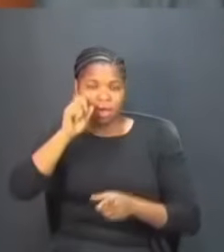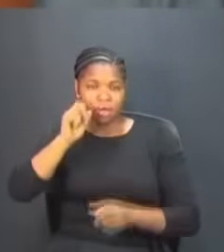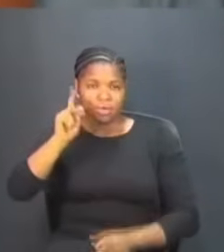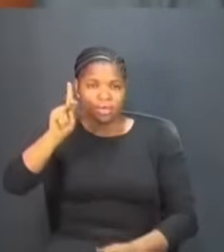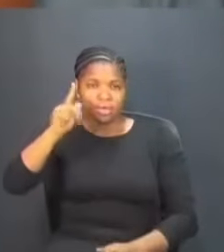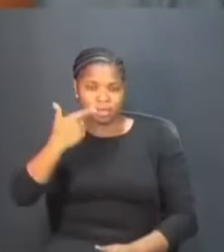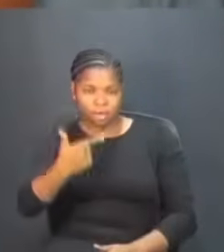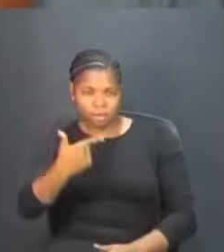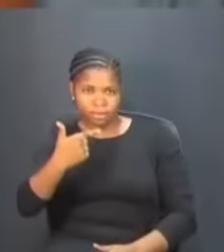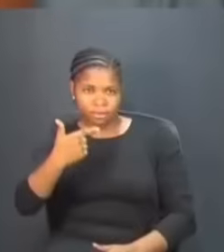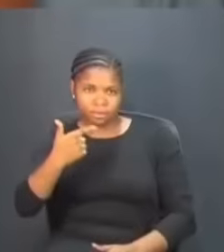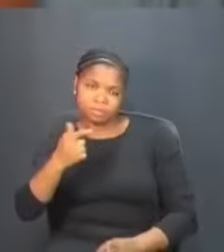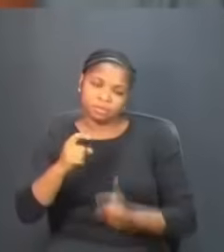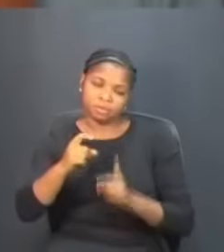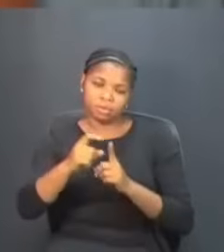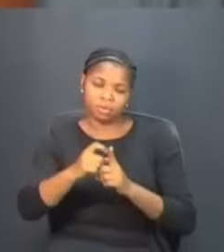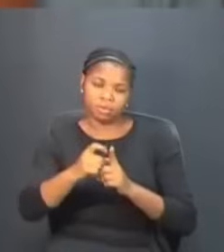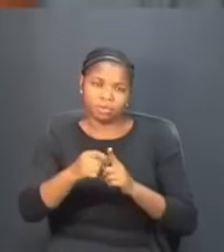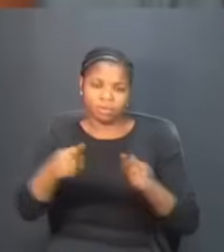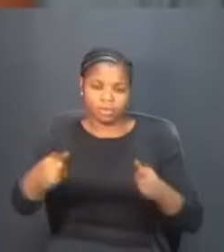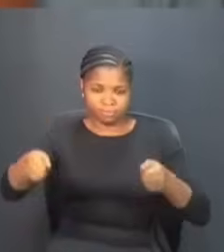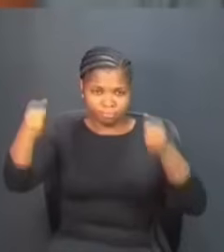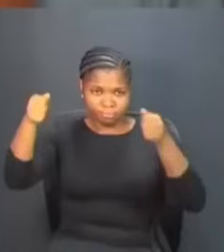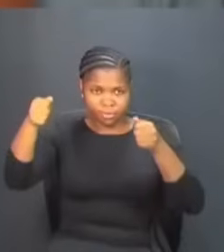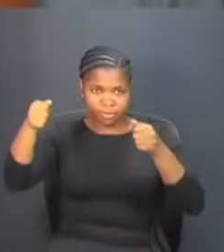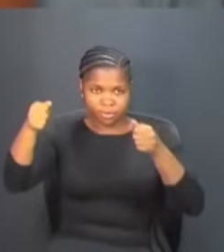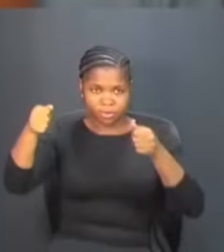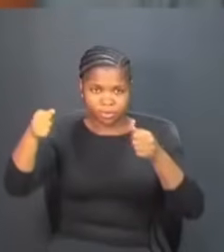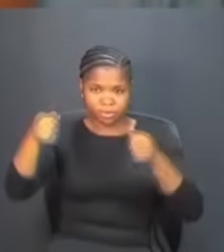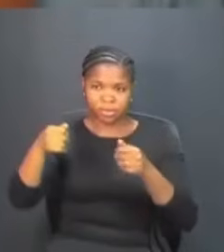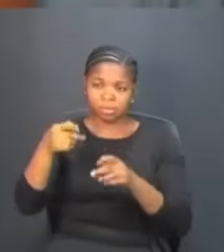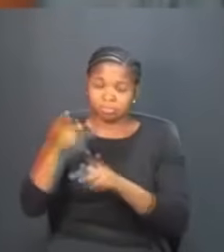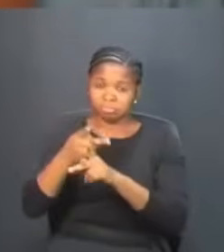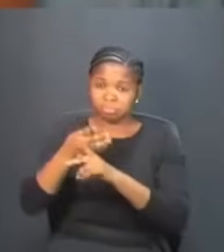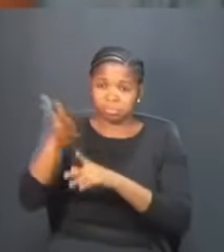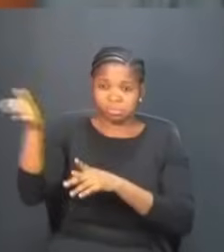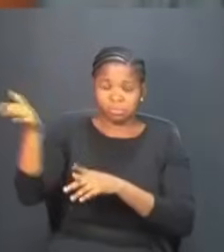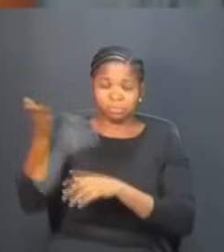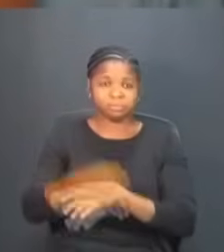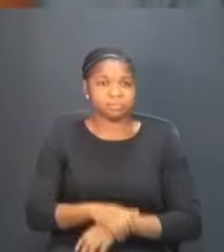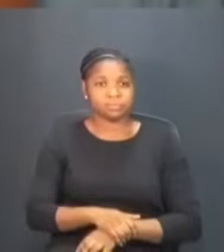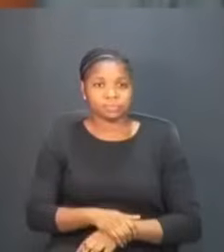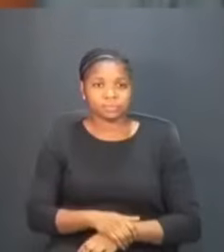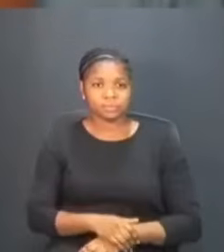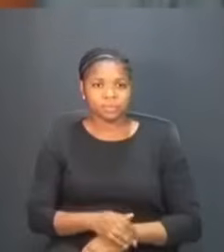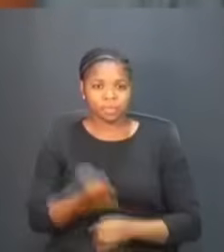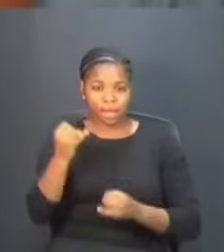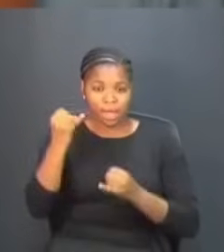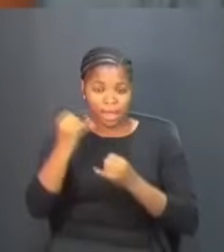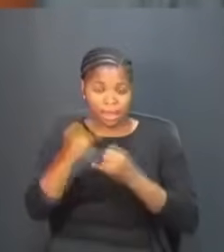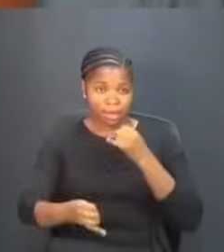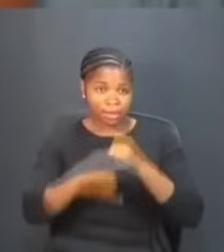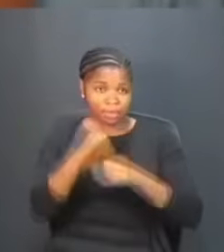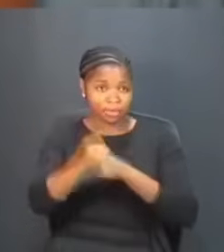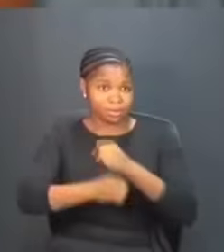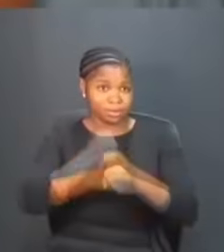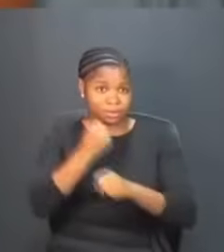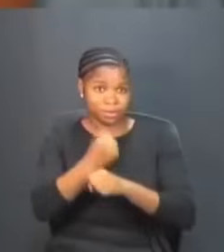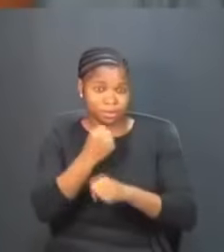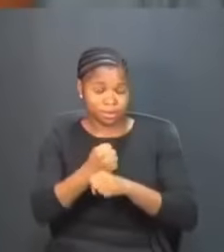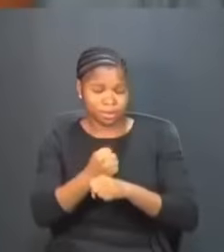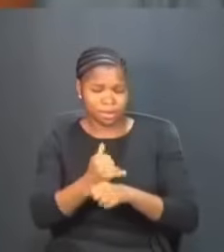down. Mr. Speaker, the reason is that last year this time, that same bag of rice was 1,000 Ghana